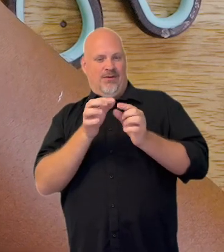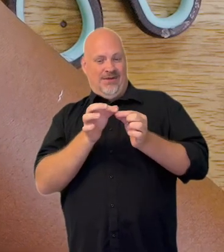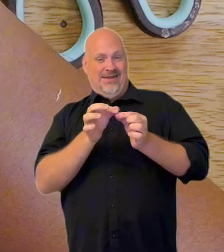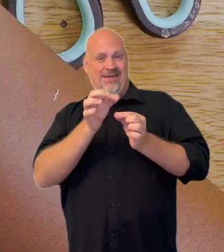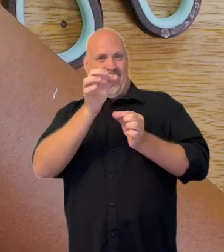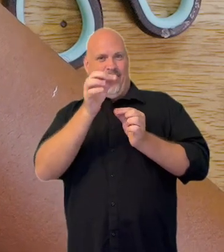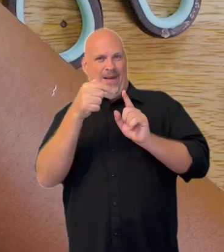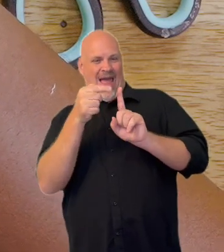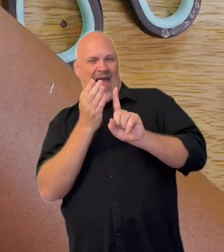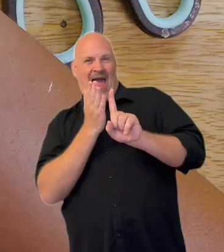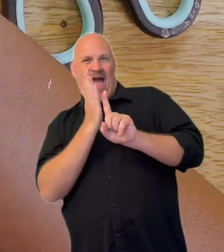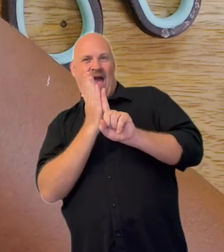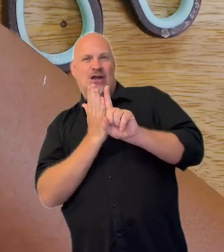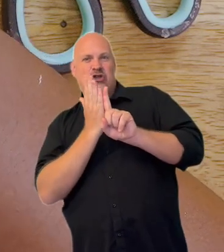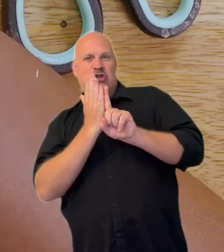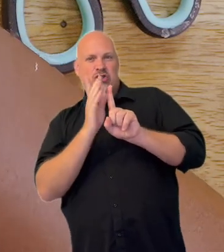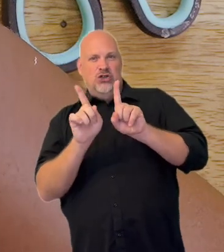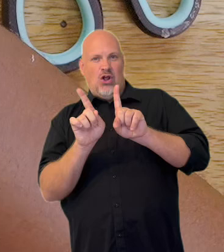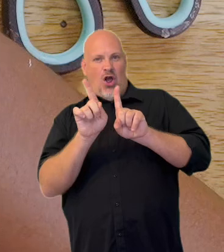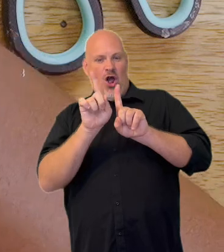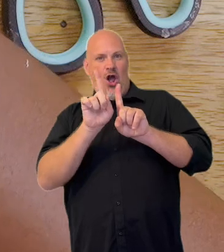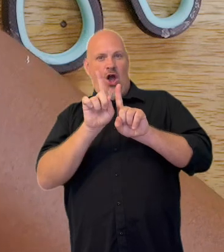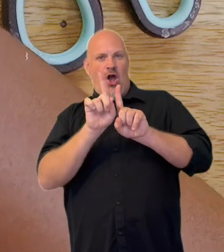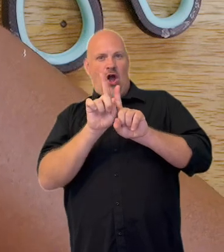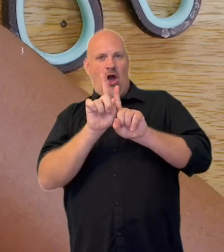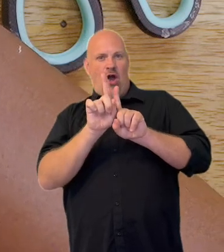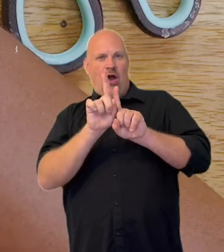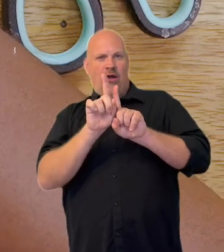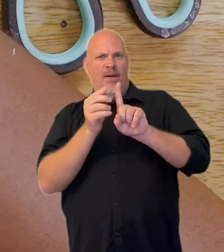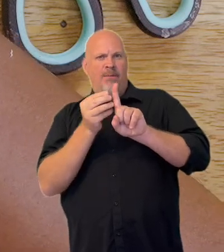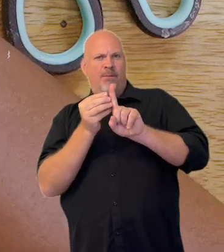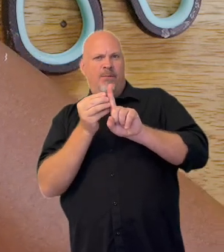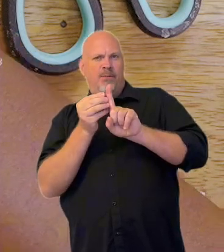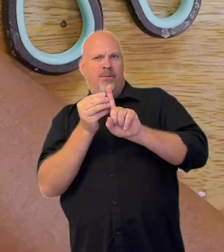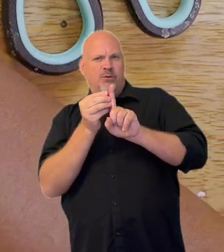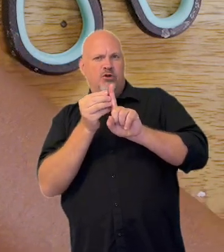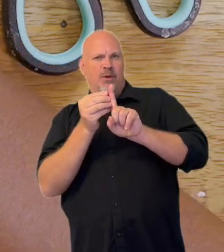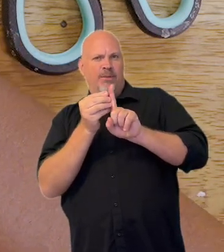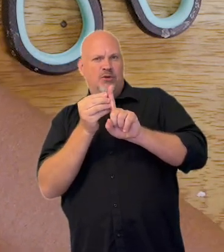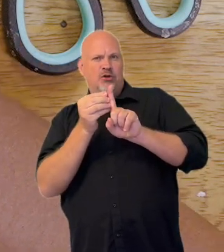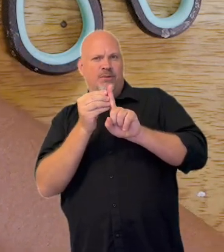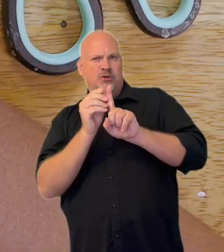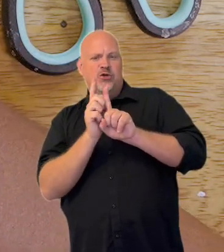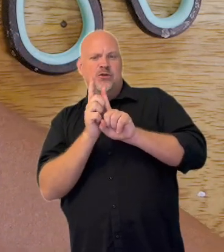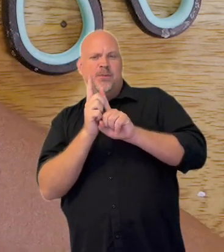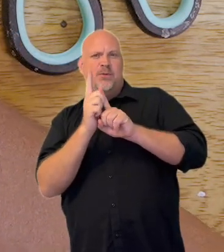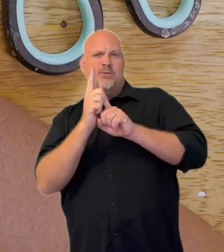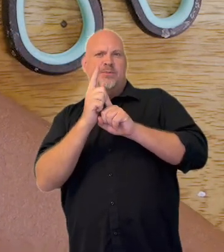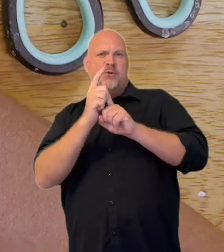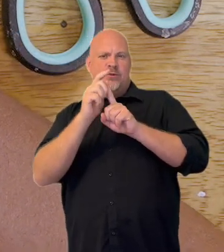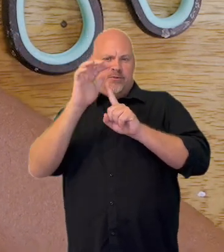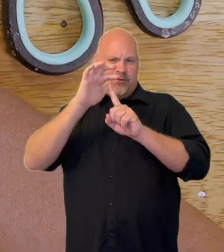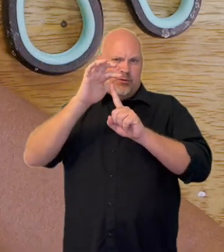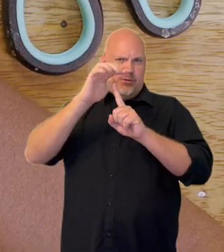piece, that line of wet glue, and over to the other side.